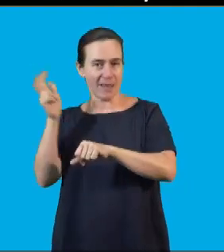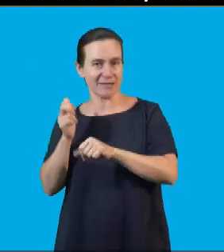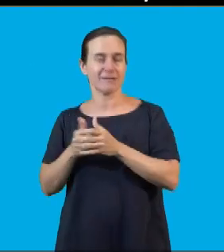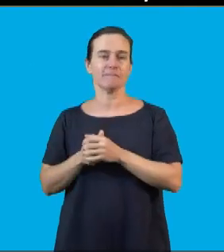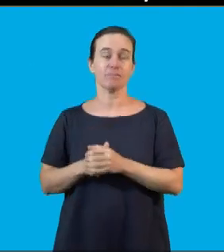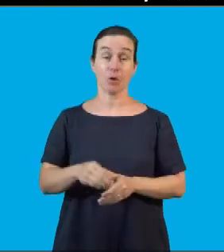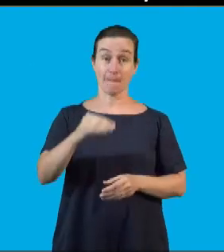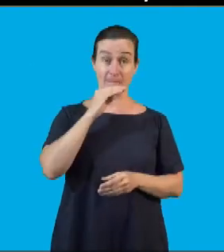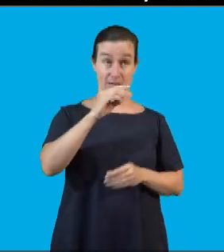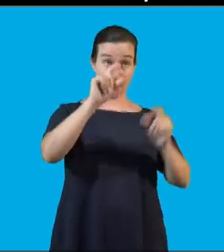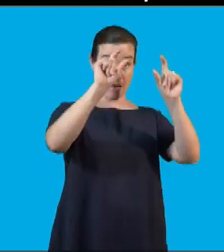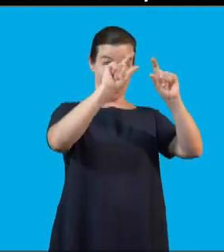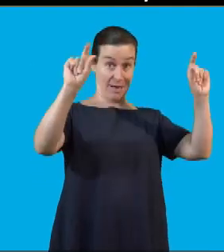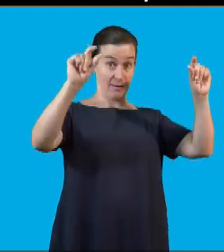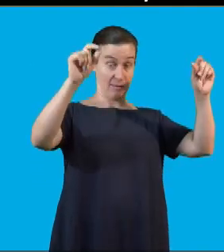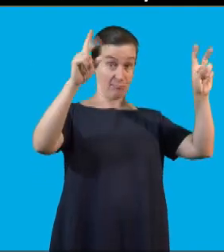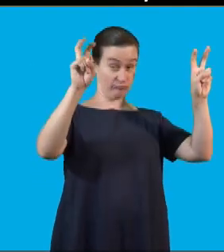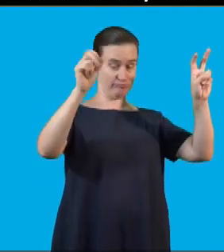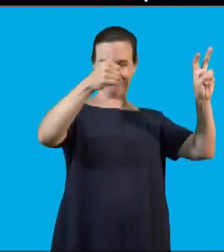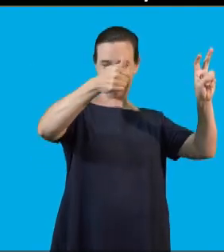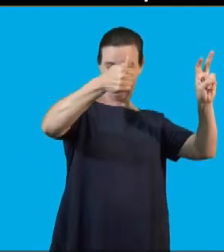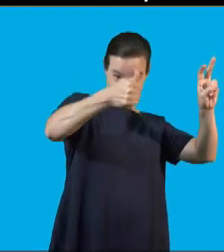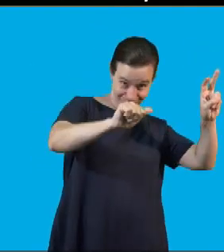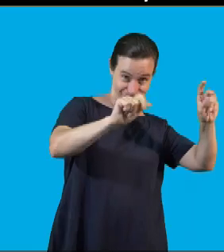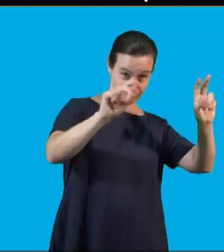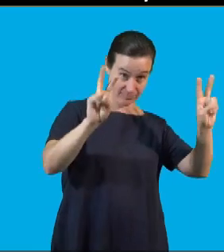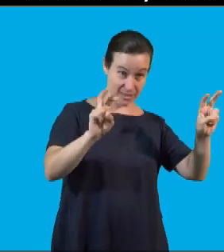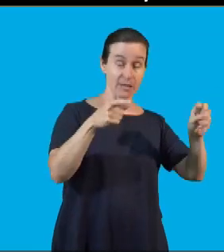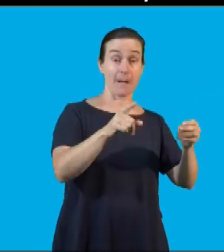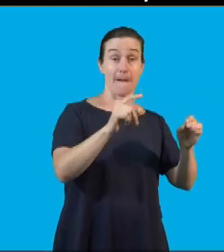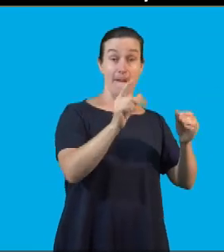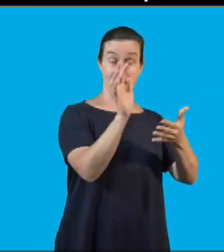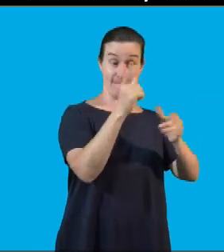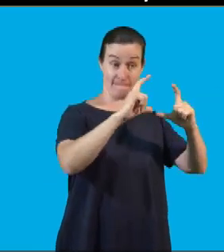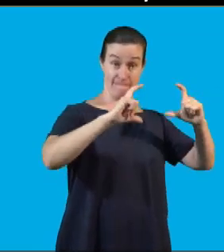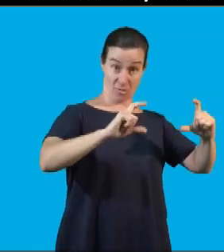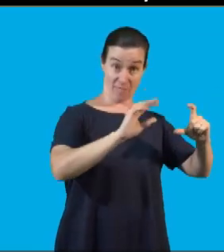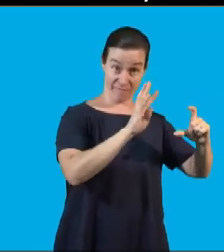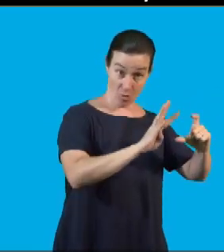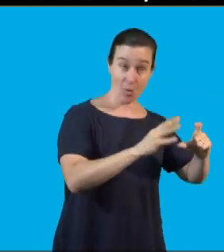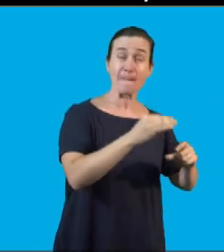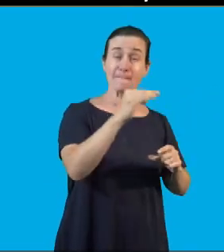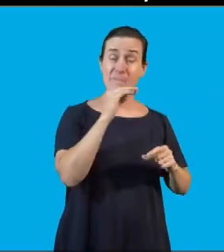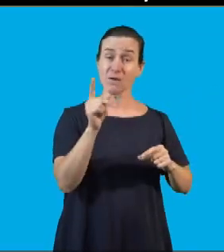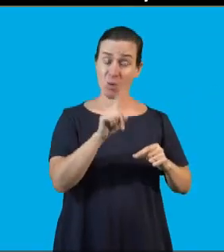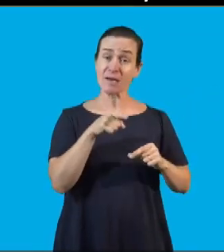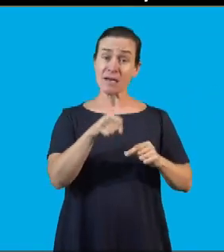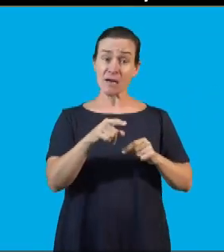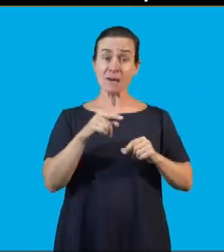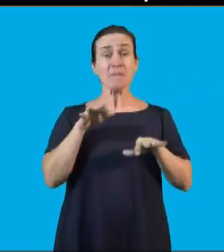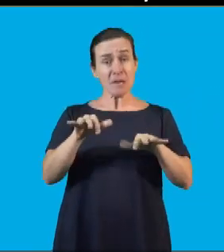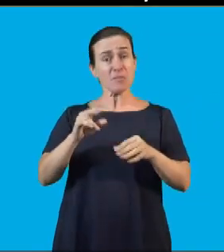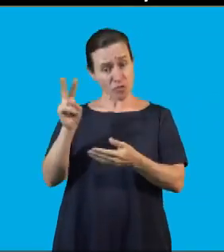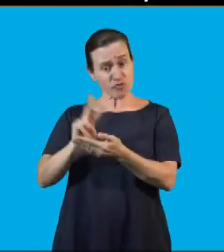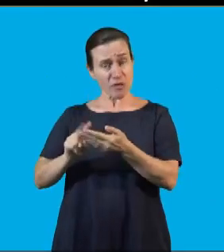driving. The subheading and paragraph 4 of text A, as well as text B, show that while reading is not dead, there